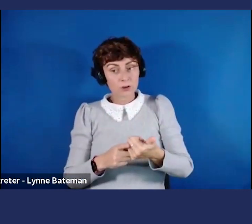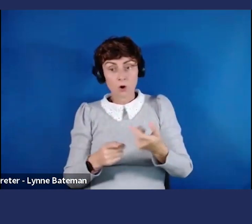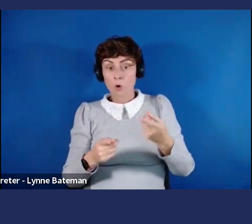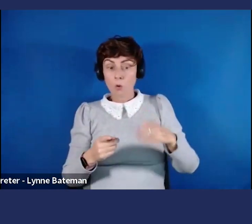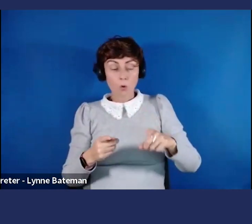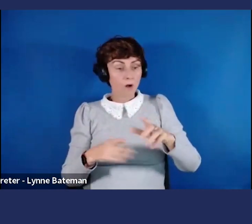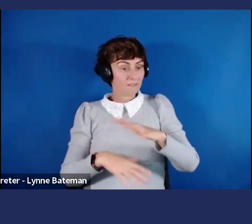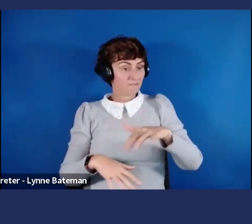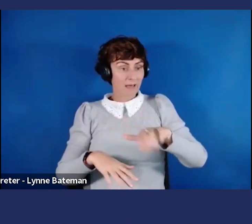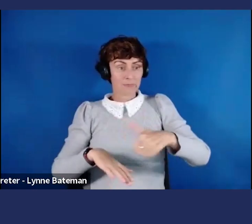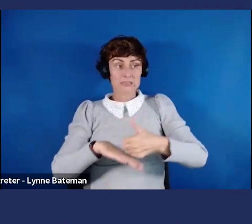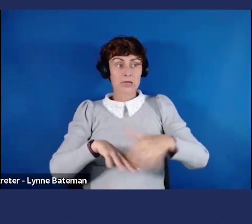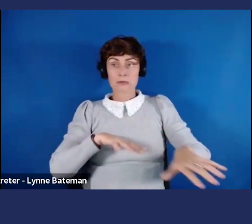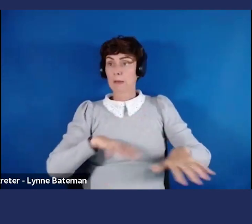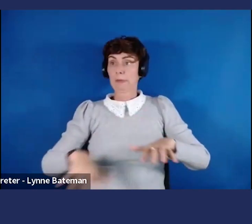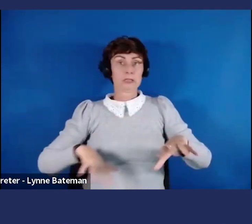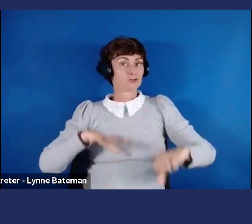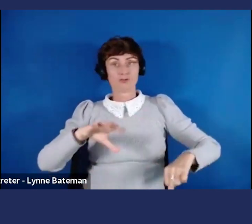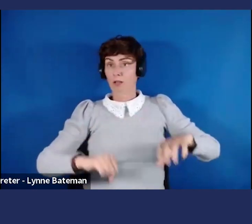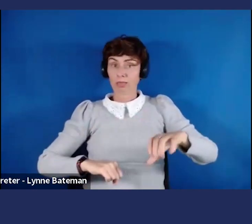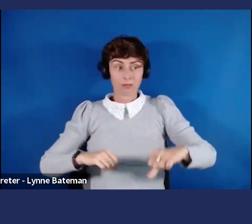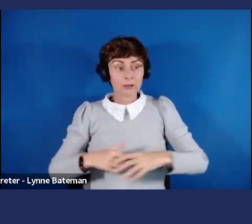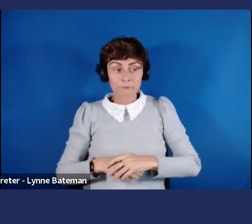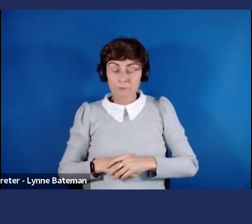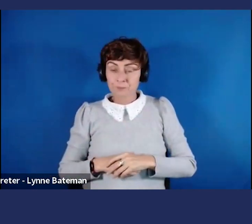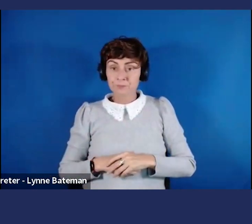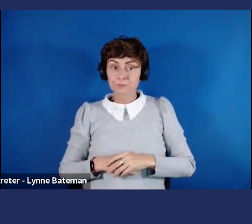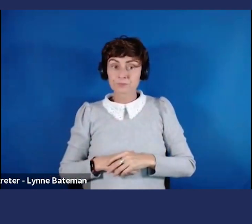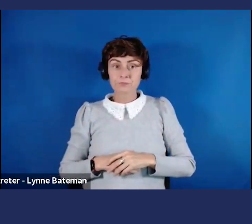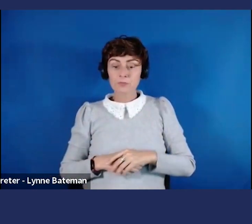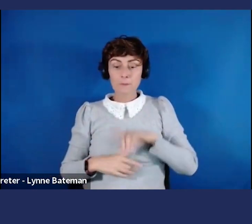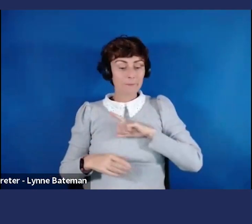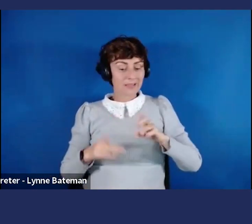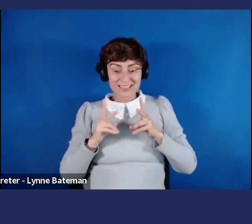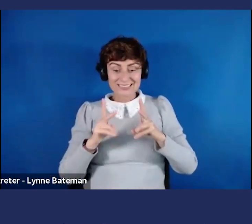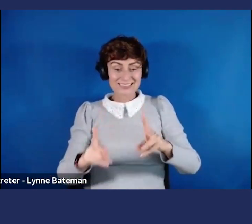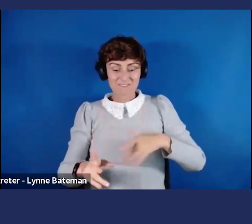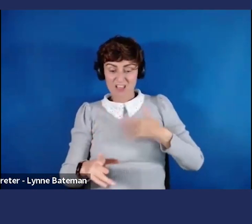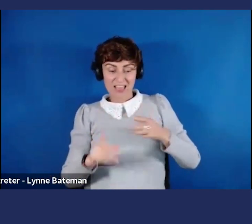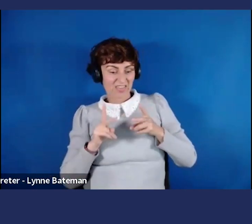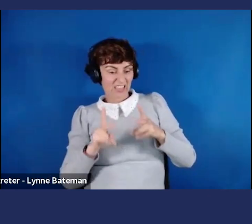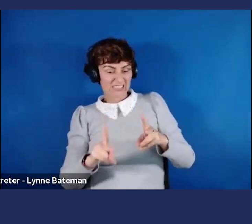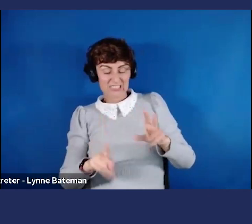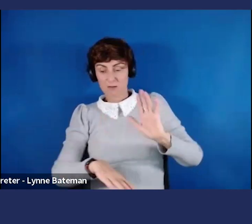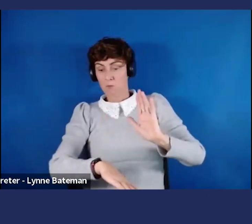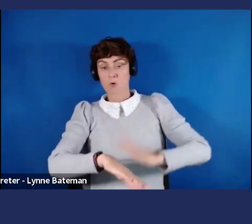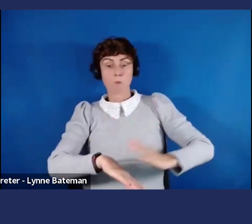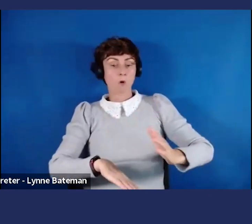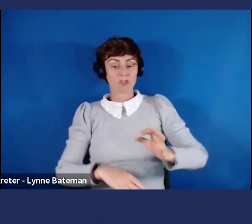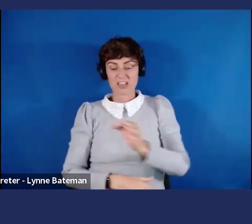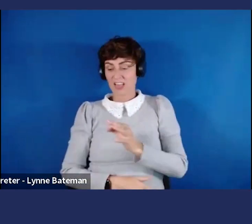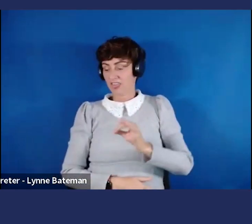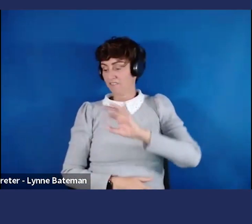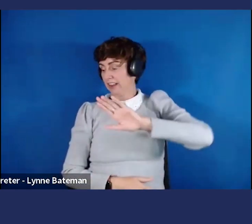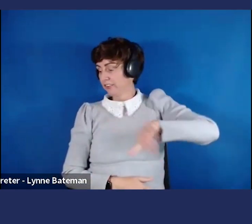huge disadvantage with a narrative that tells them that the system doesn't care or that the village doesn't care. And for me, it